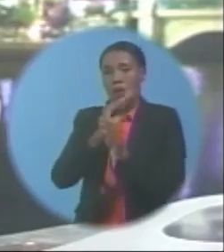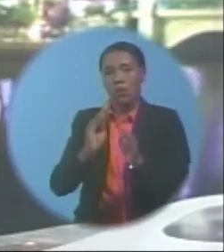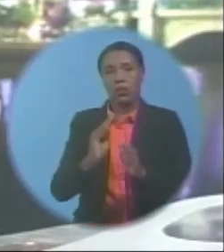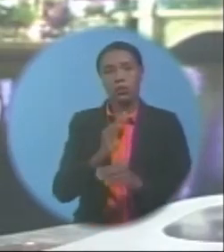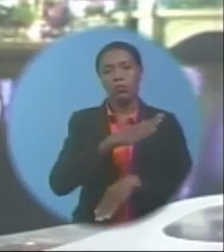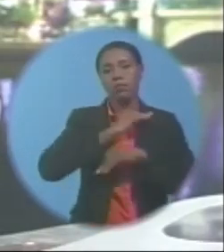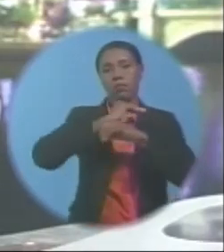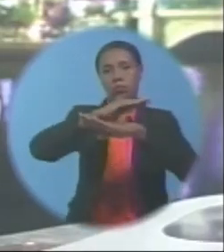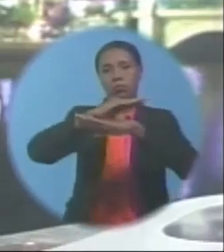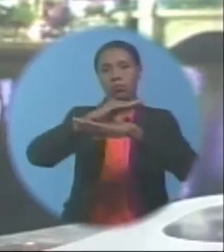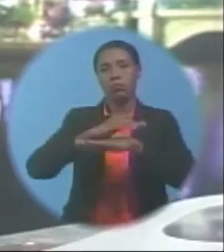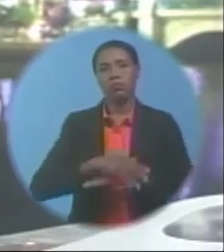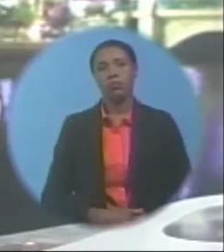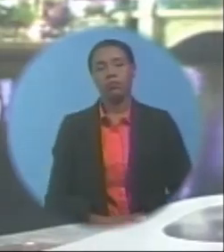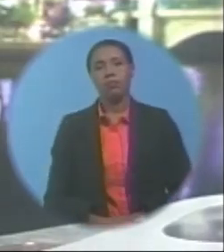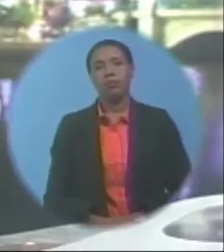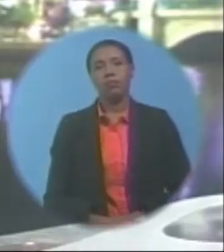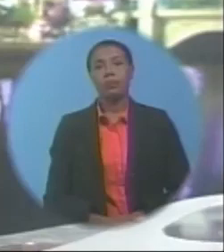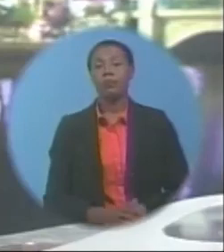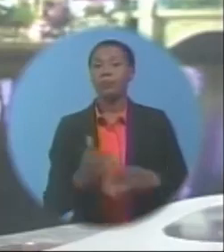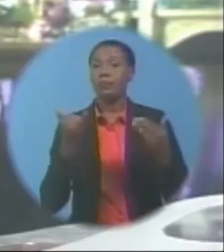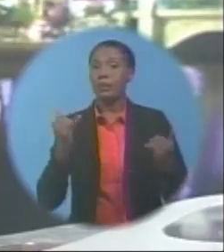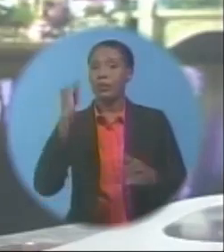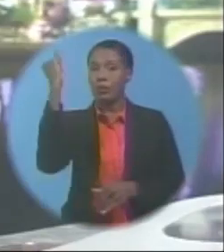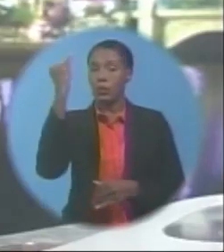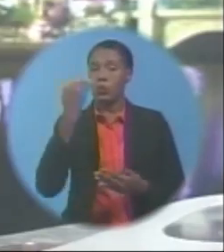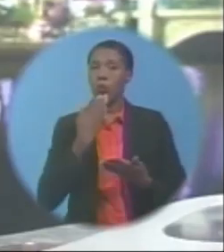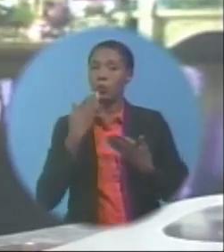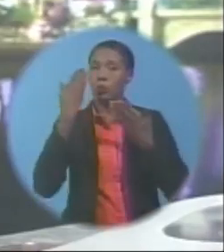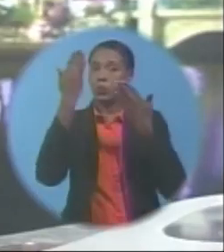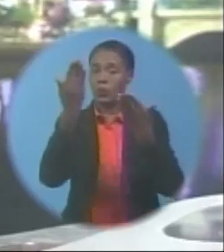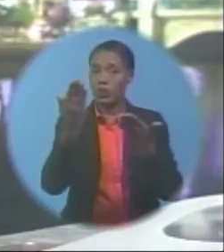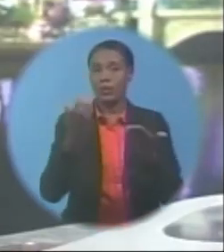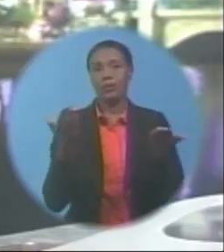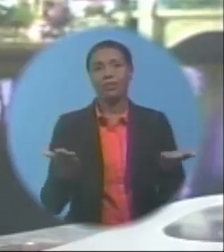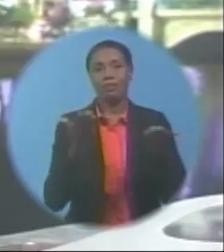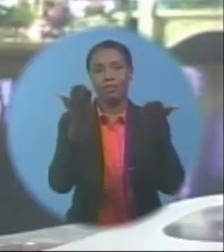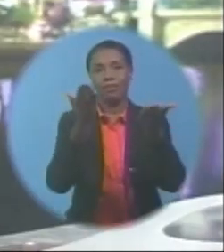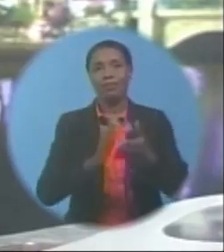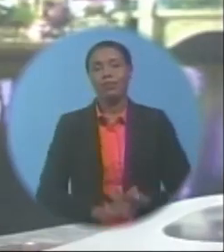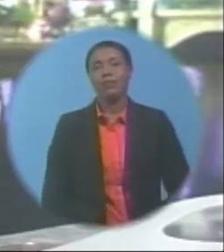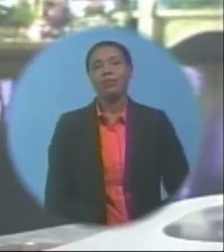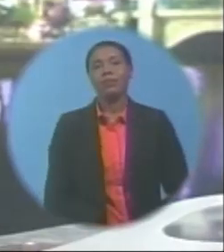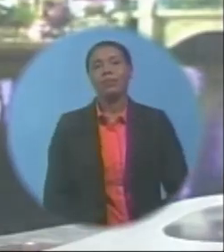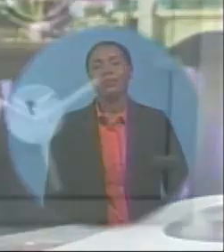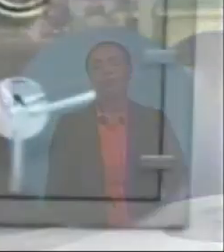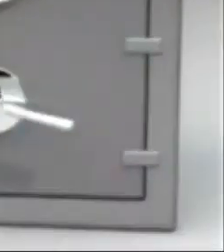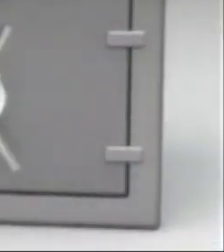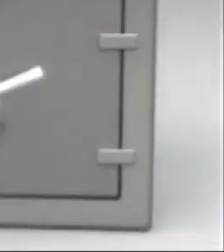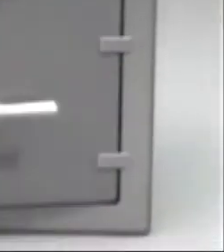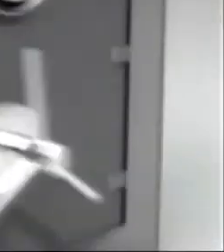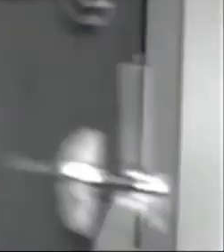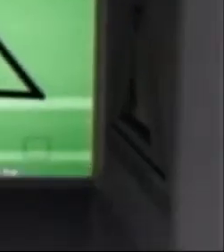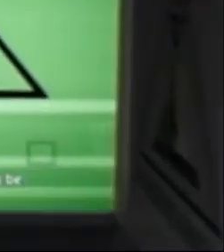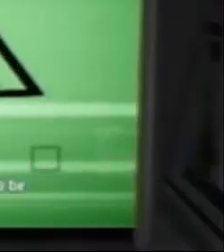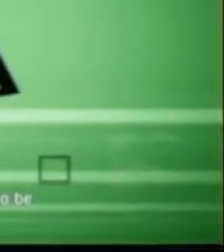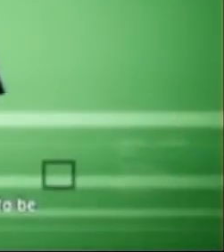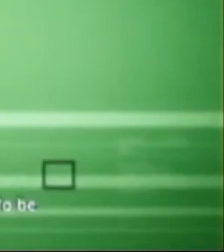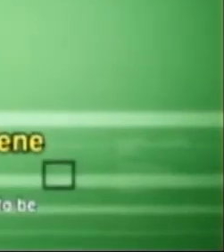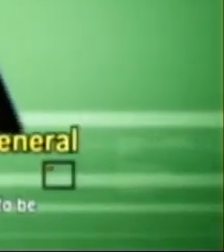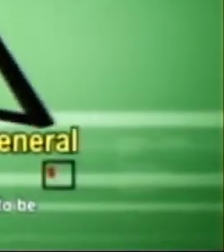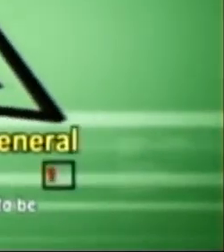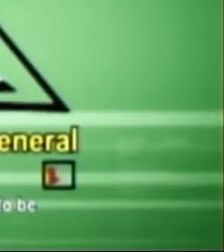financial information. Well, here's a tip now from Cooperators General Insurance. This tip of the day is brought to you